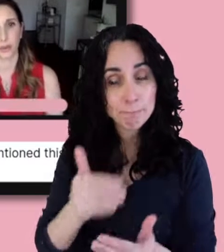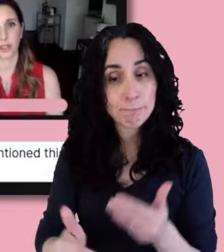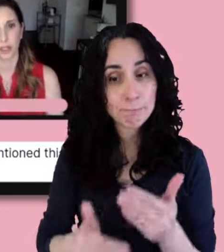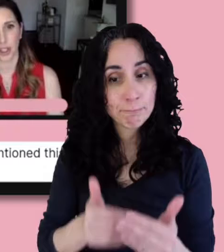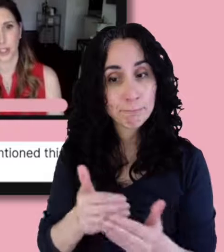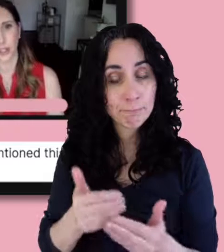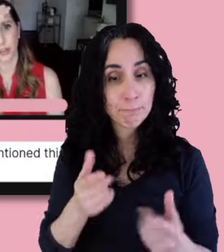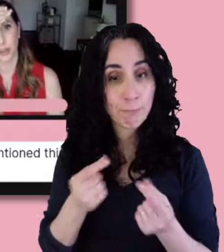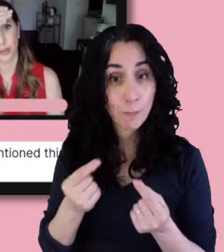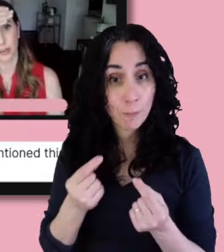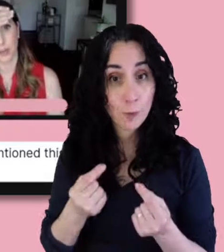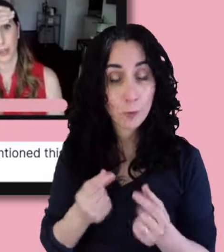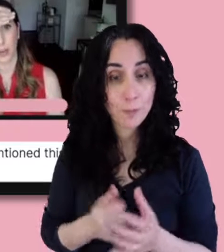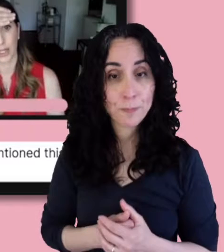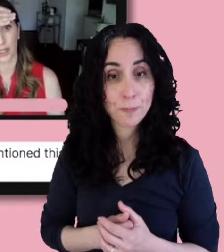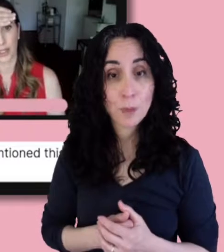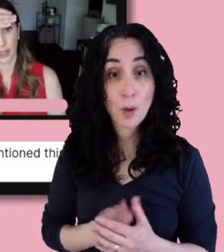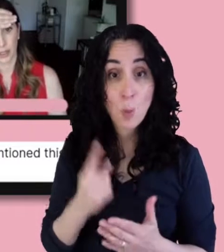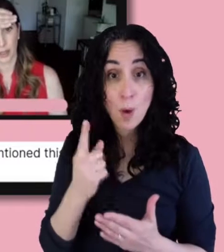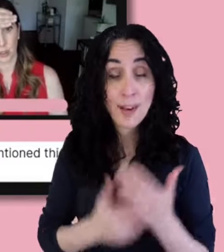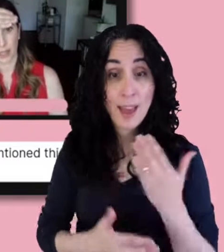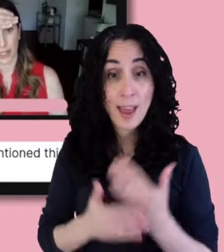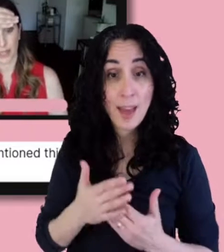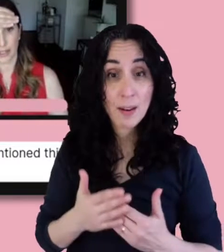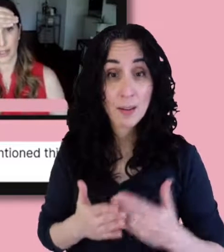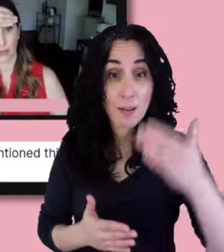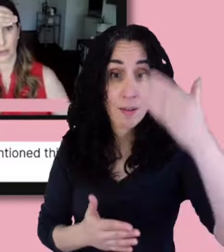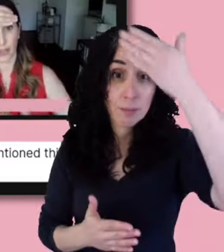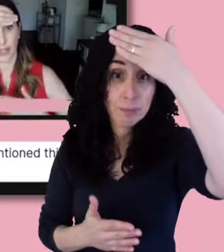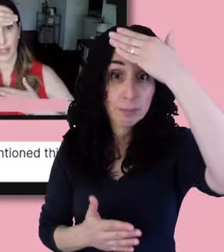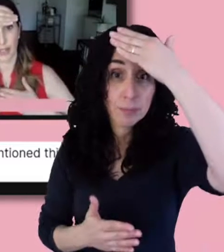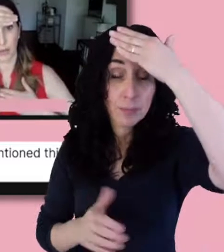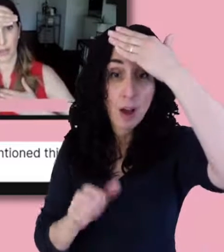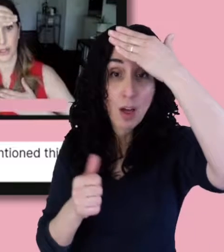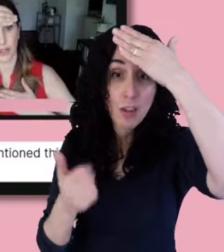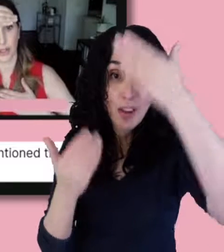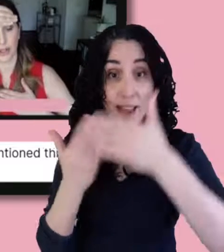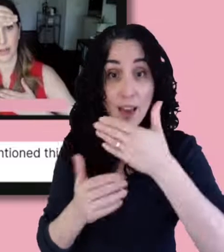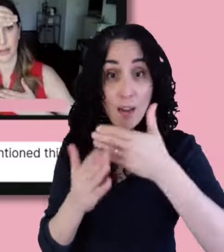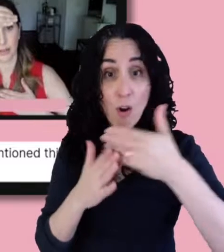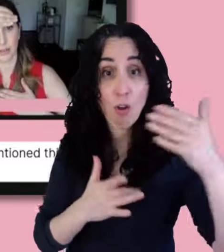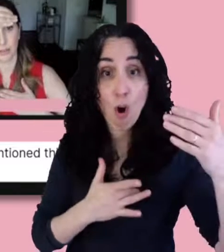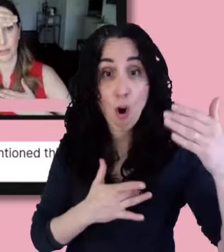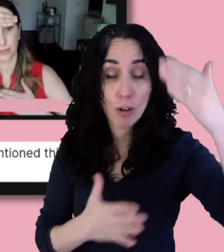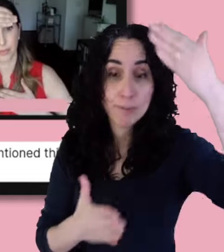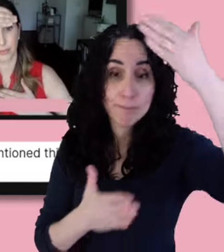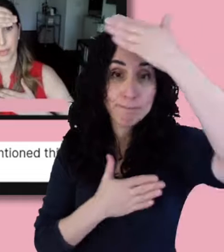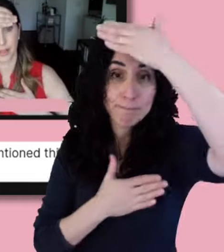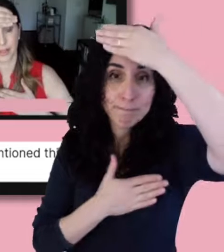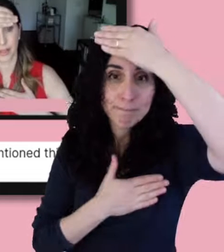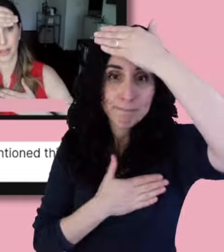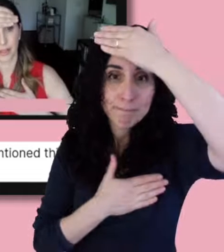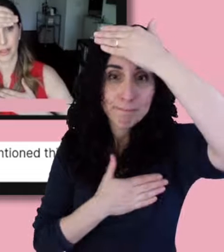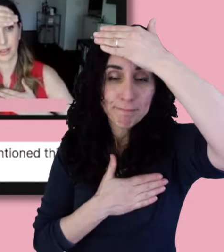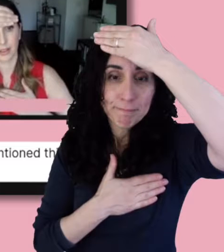you'll notice a change. Is sort of putting one hand on your forehead, one on your heart.